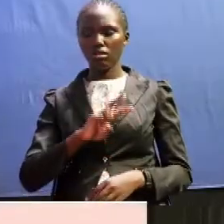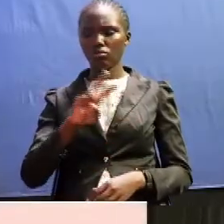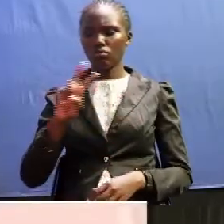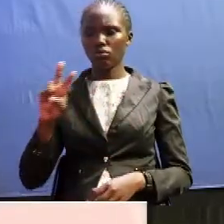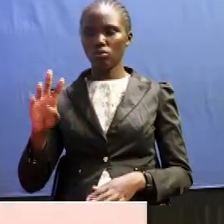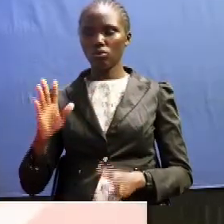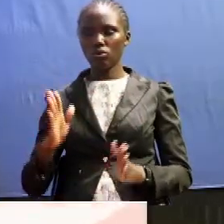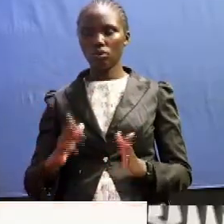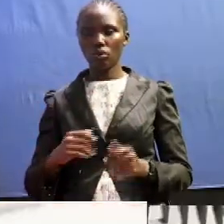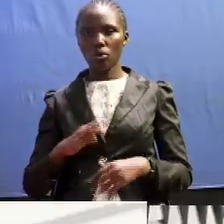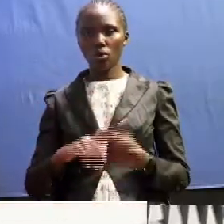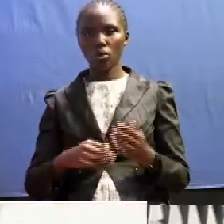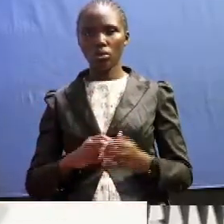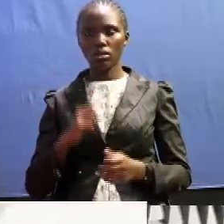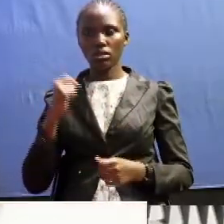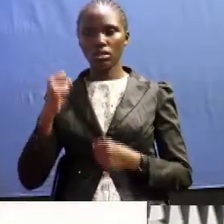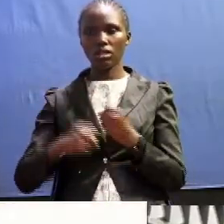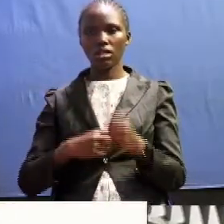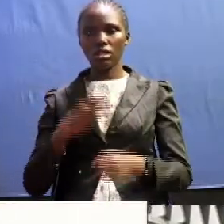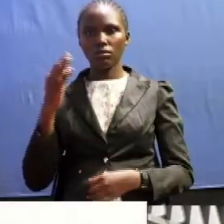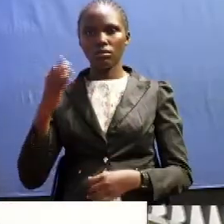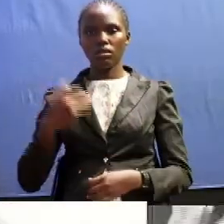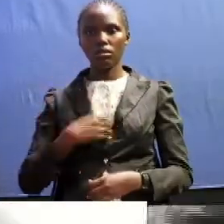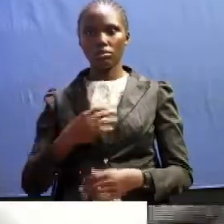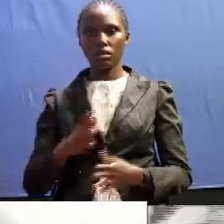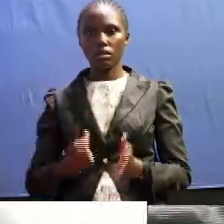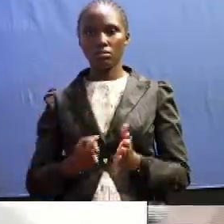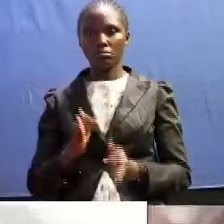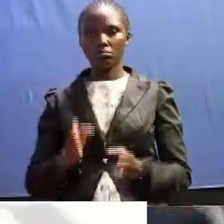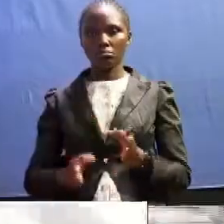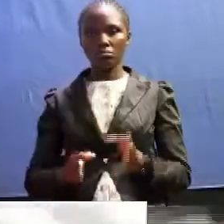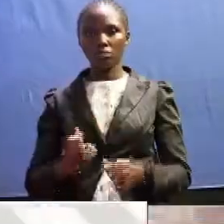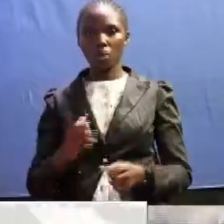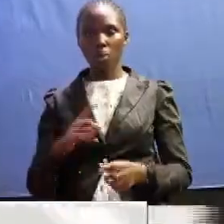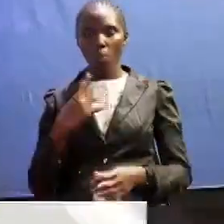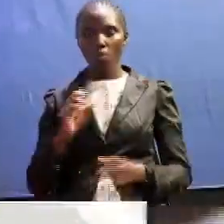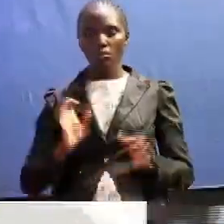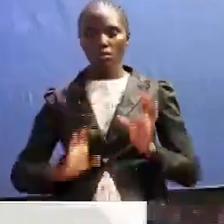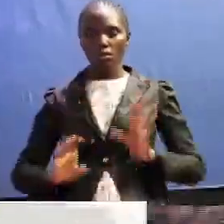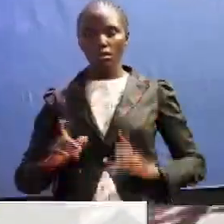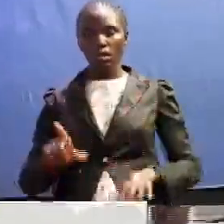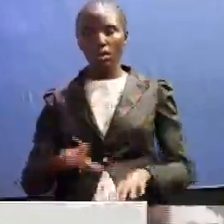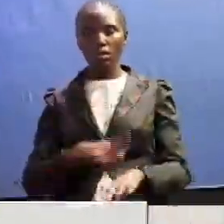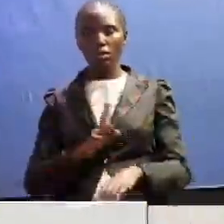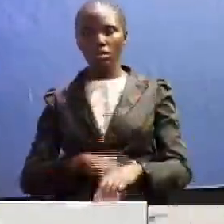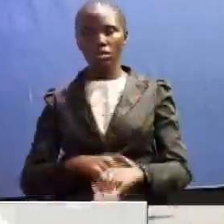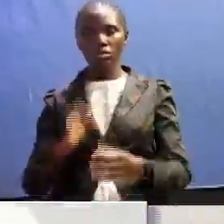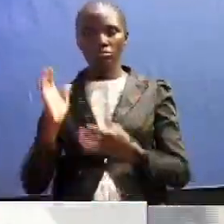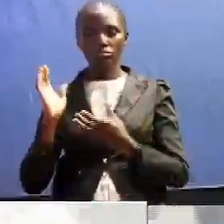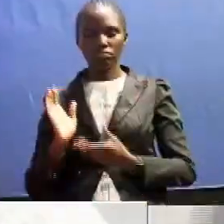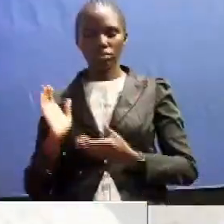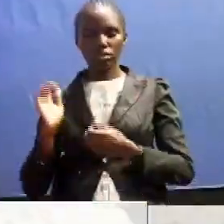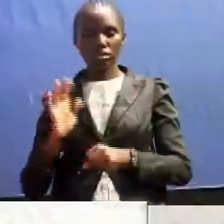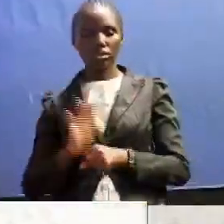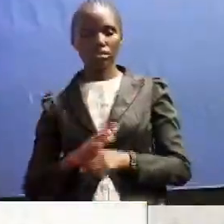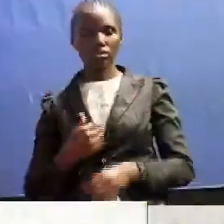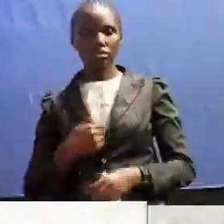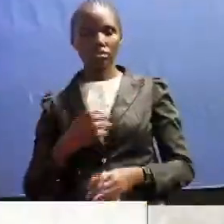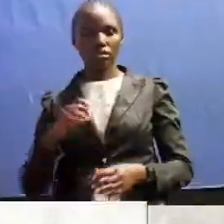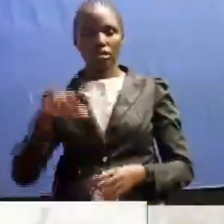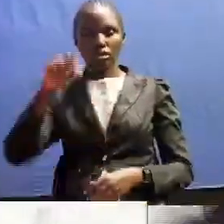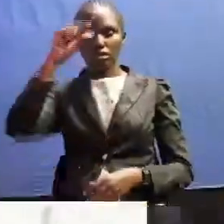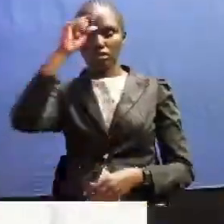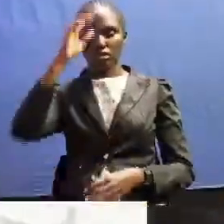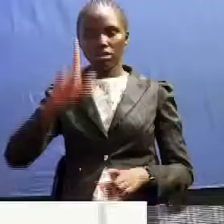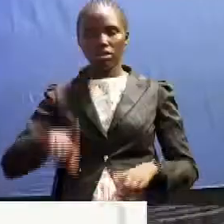to see whether next year's budget will prioritize the ordinary citizen, who for a long time has seemed burdened by financial policies and the high cost